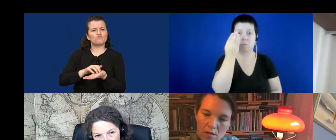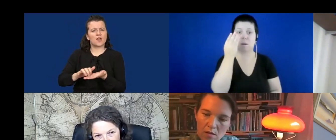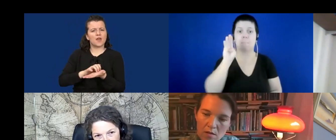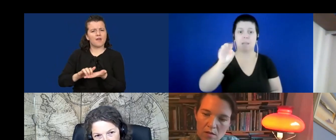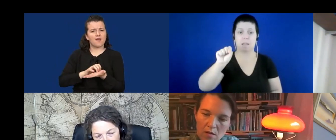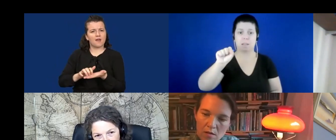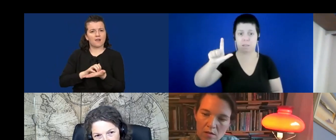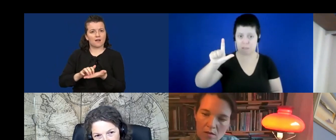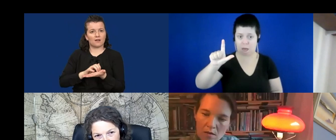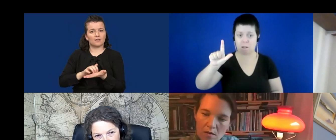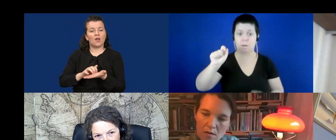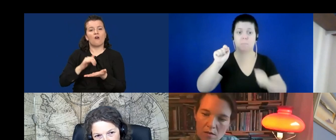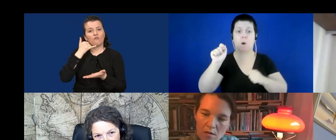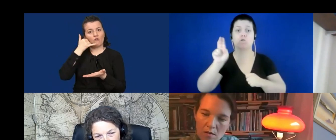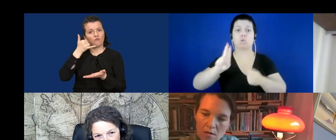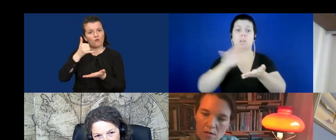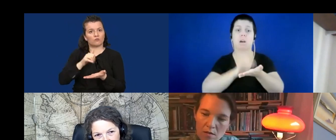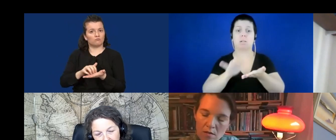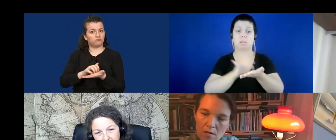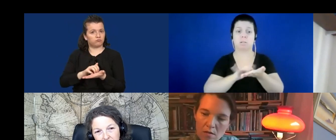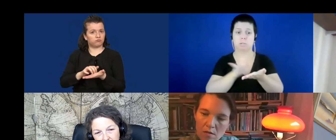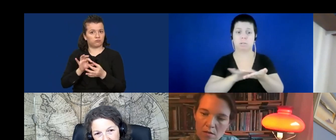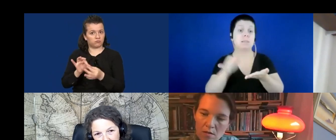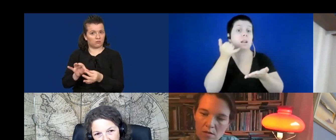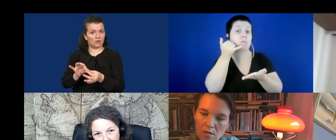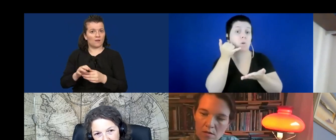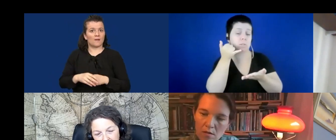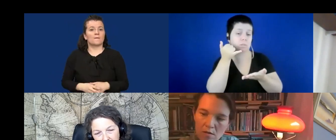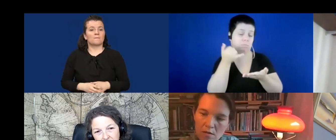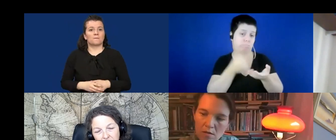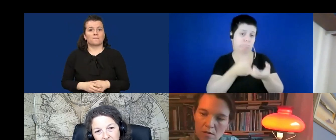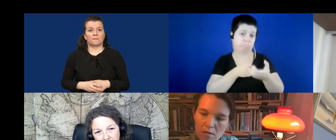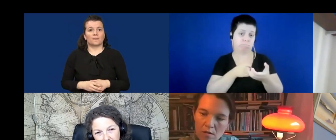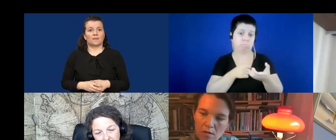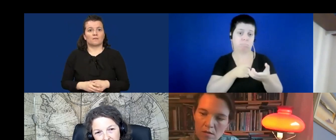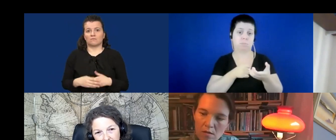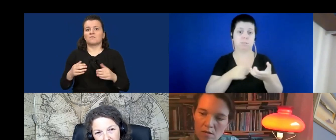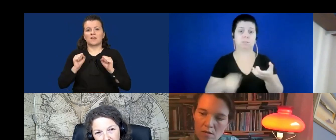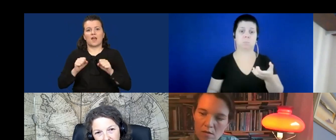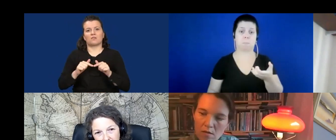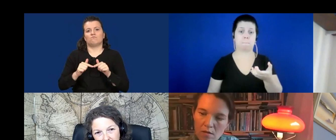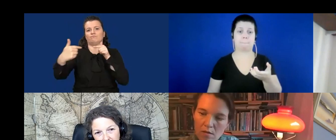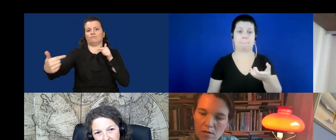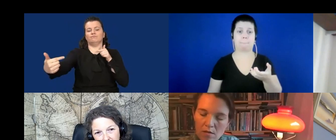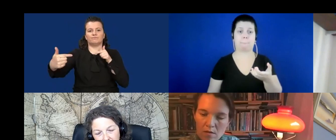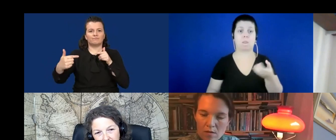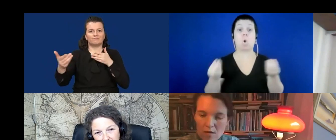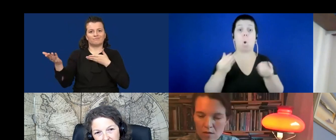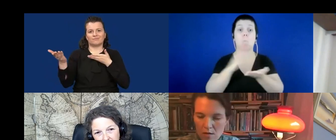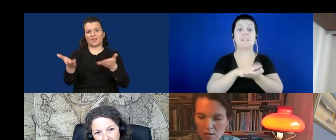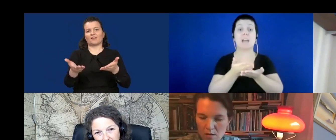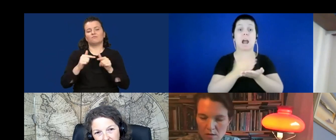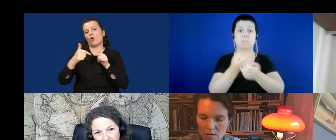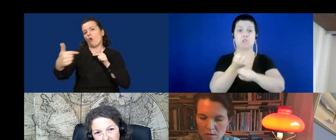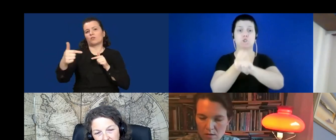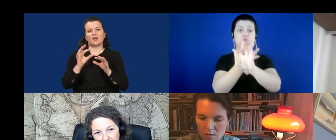to telephone essentially anybody via the interpreter, the video interpreter. So